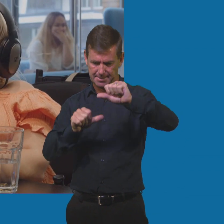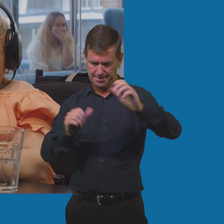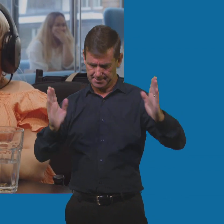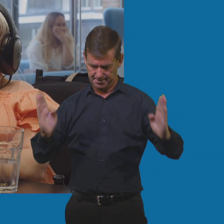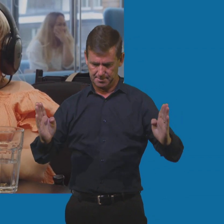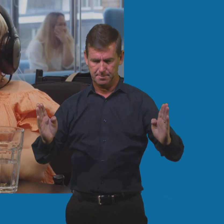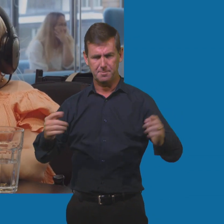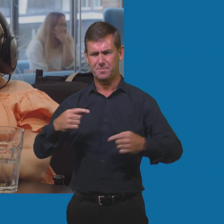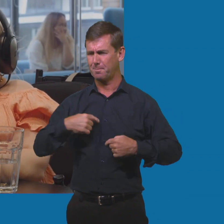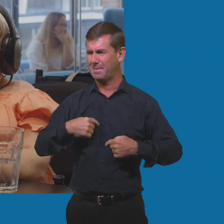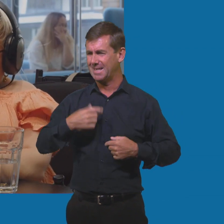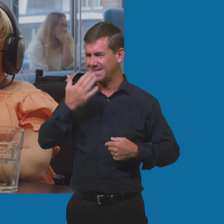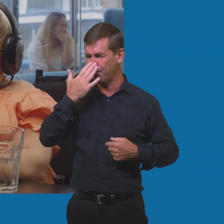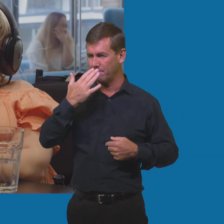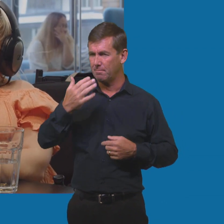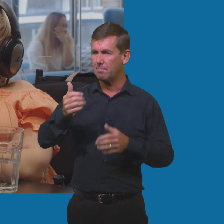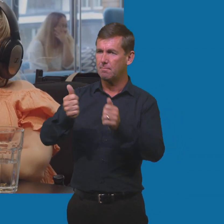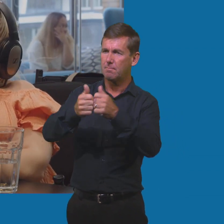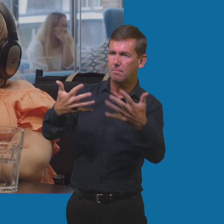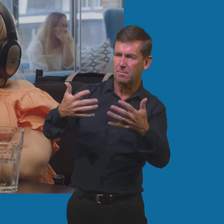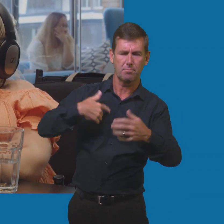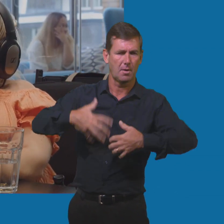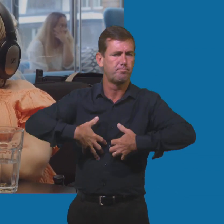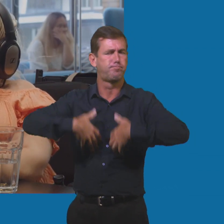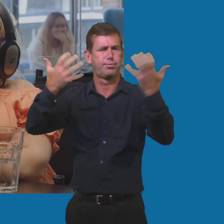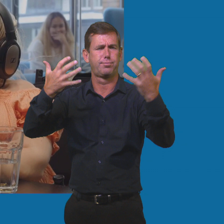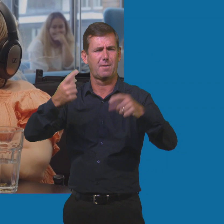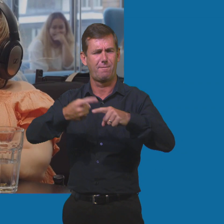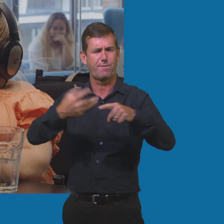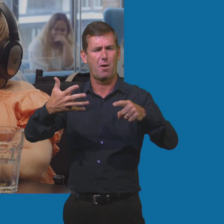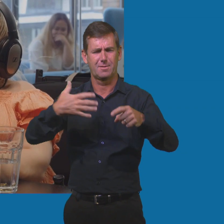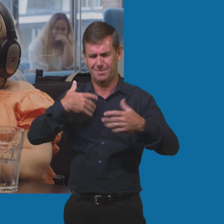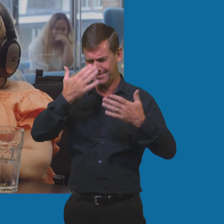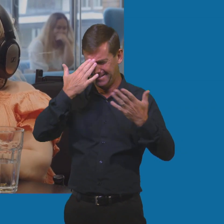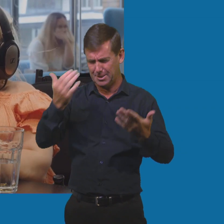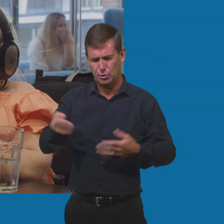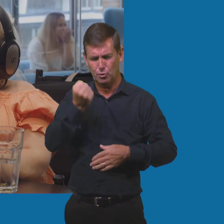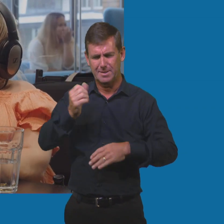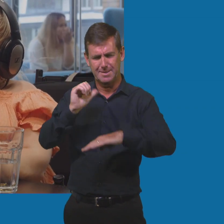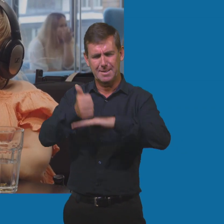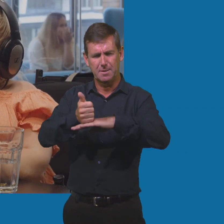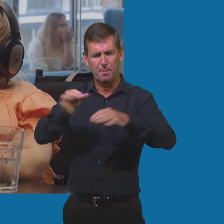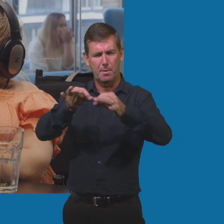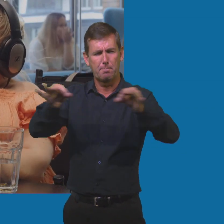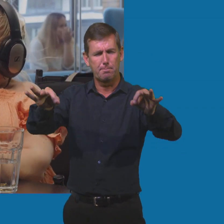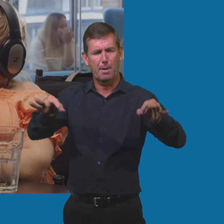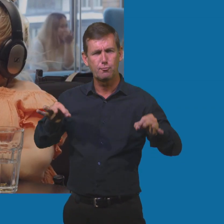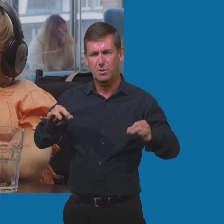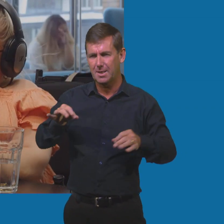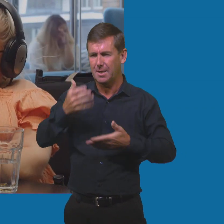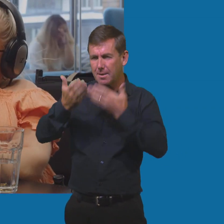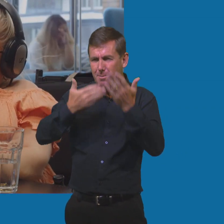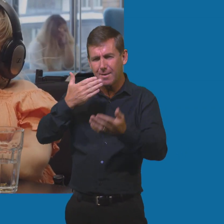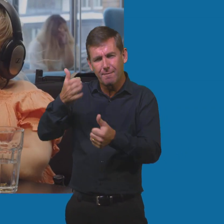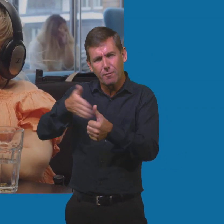and I don't know where to set those boundaries. But I think you also mentioned about, and I said this for a long time, I didn't want